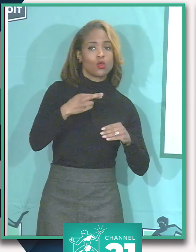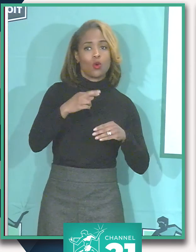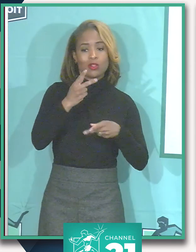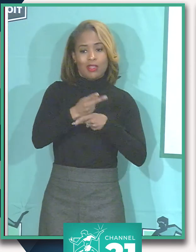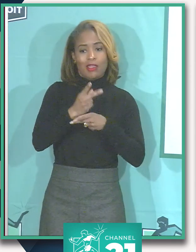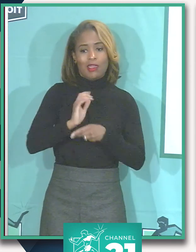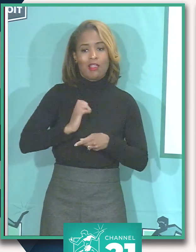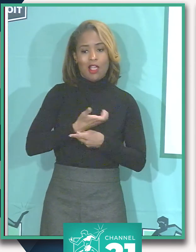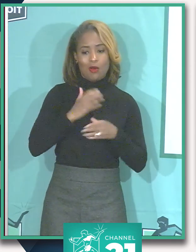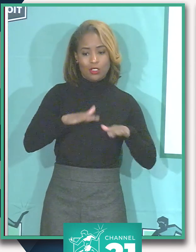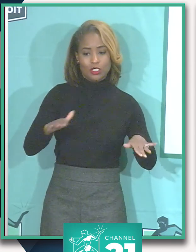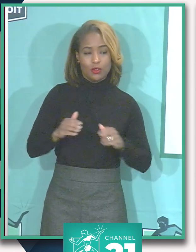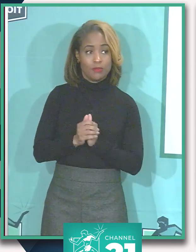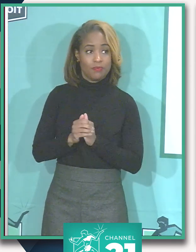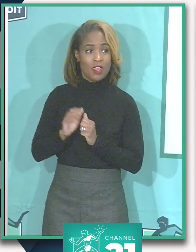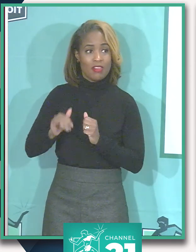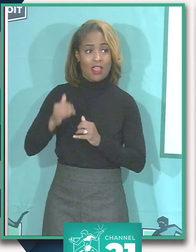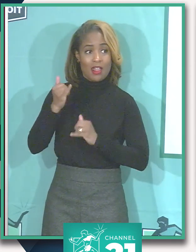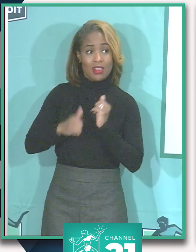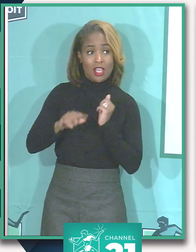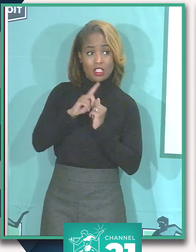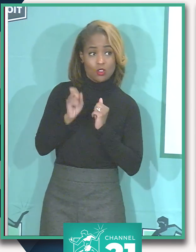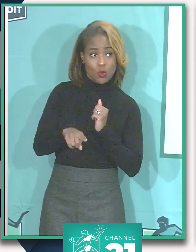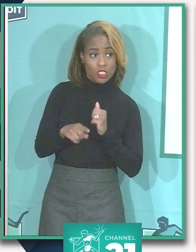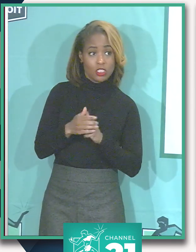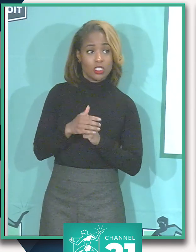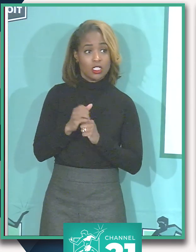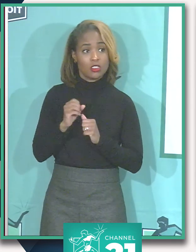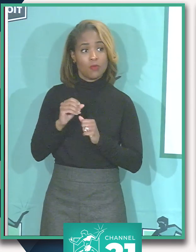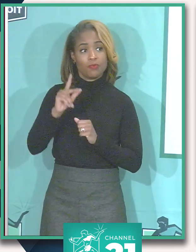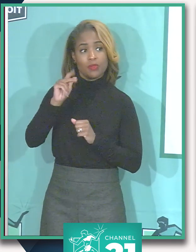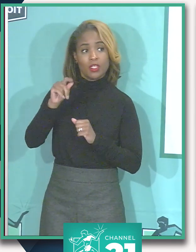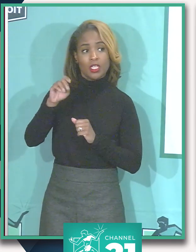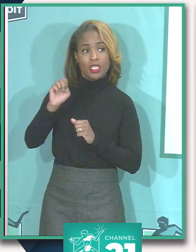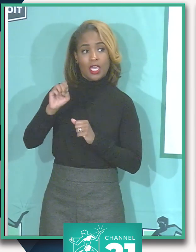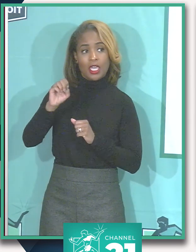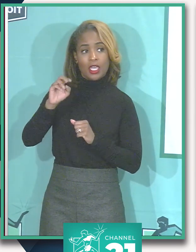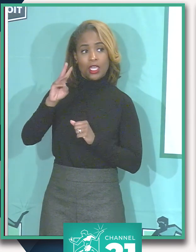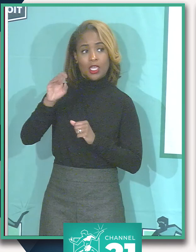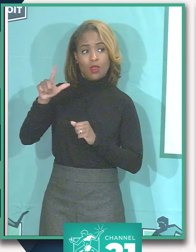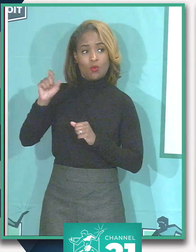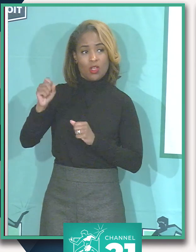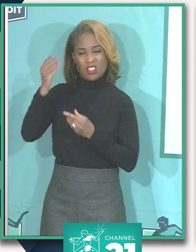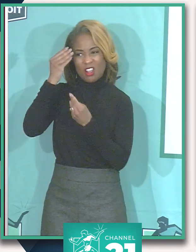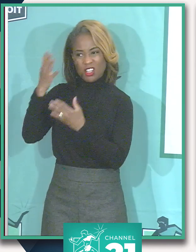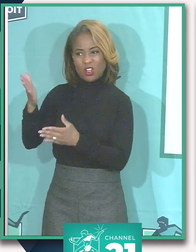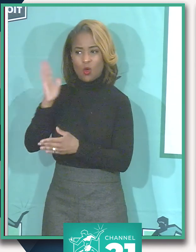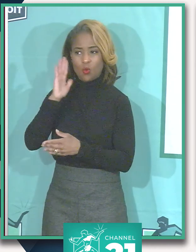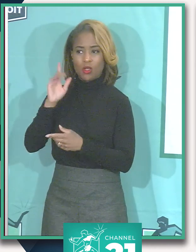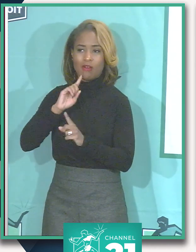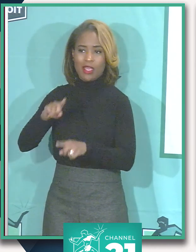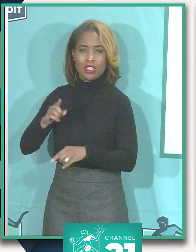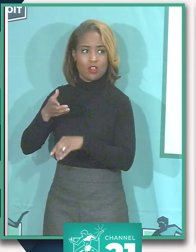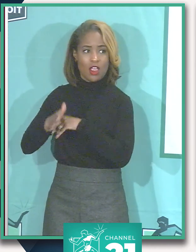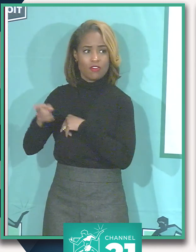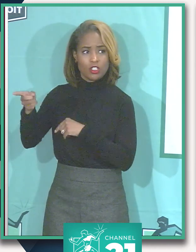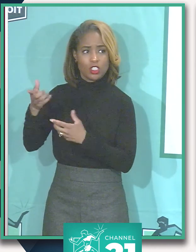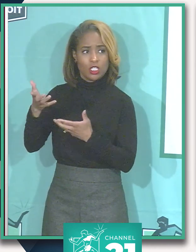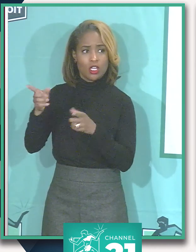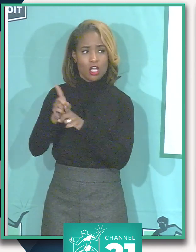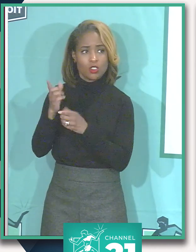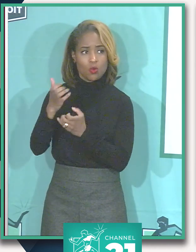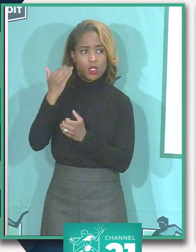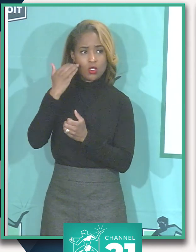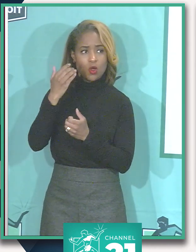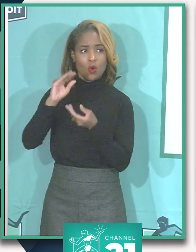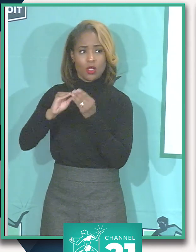Okay. That's the last question we can respond to. I'm just going to let Kate Wells from Michigan Radio know that we'll get to her question afterwards. She's wanting also to know